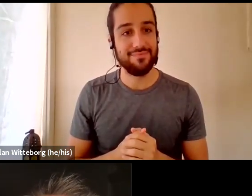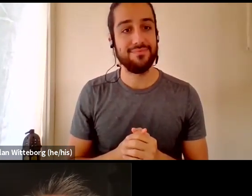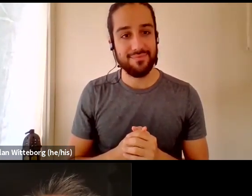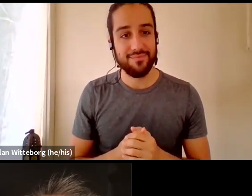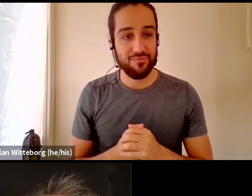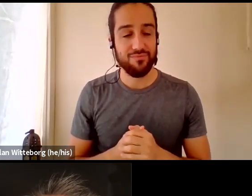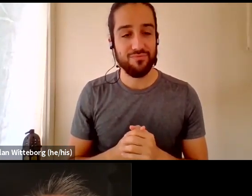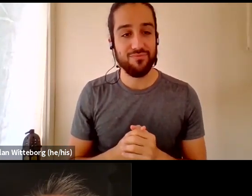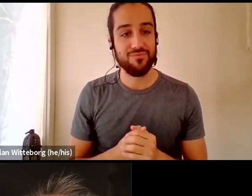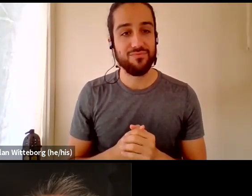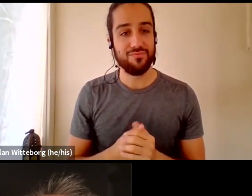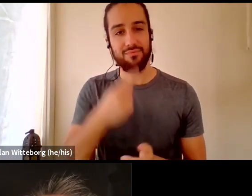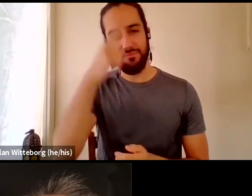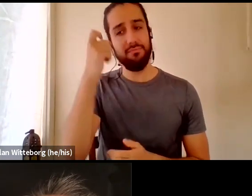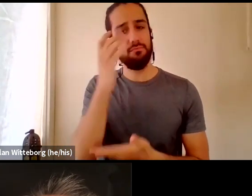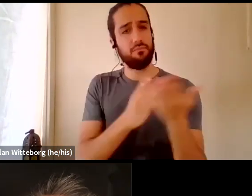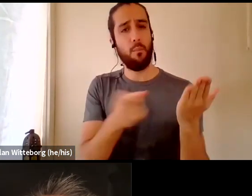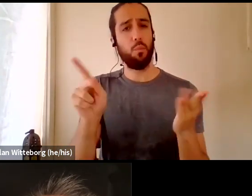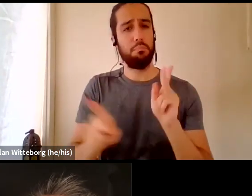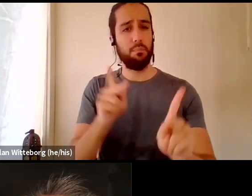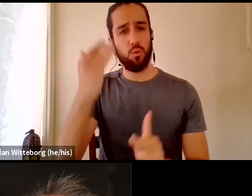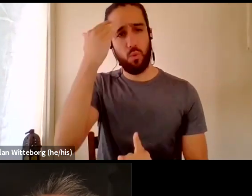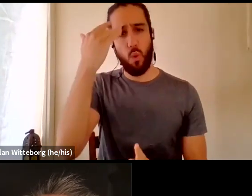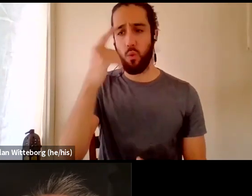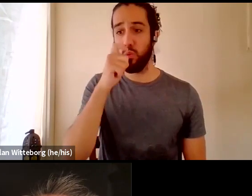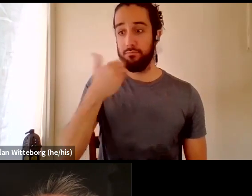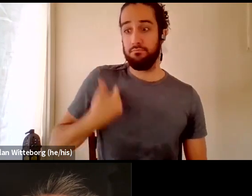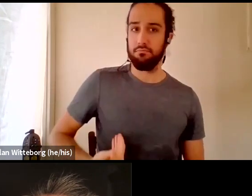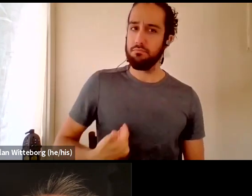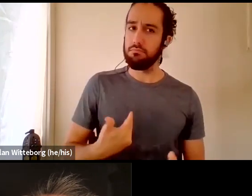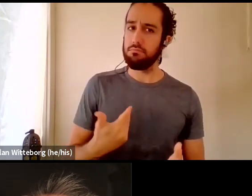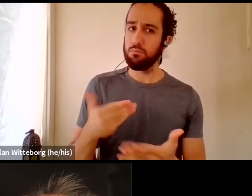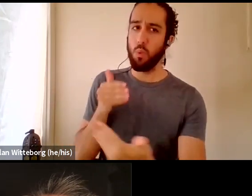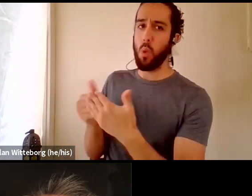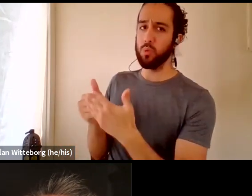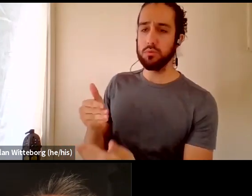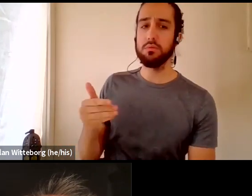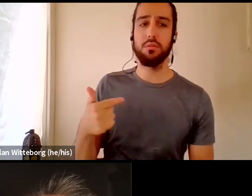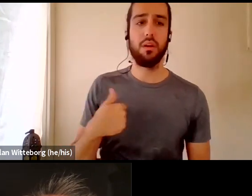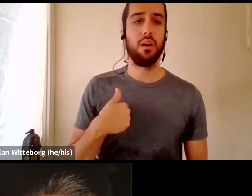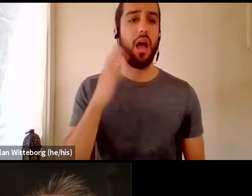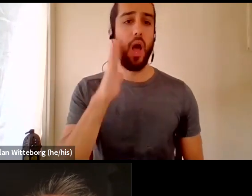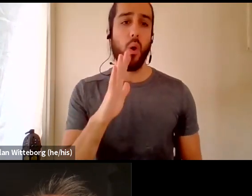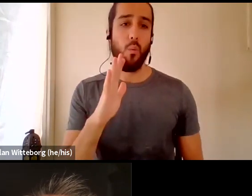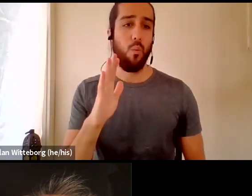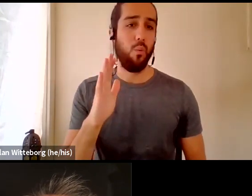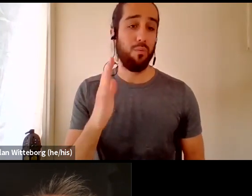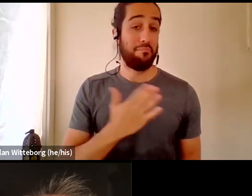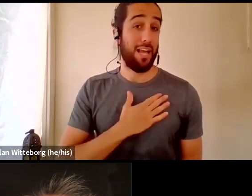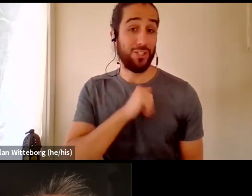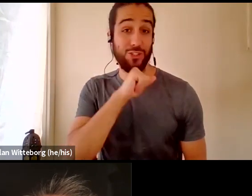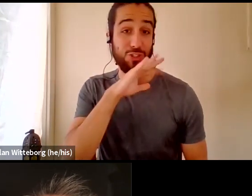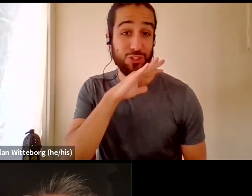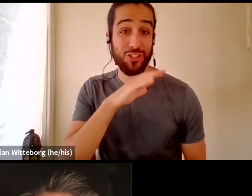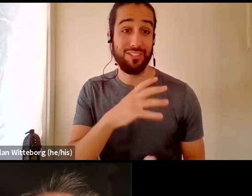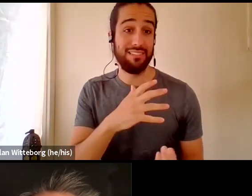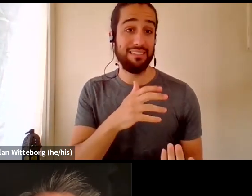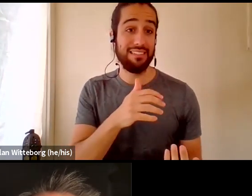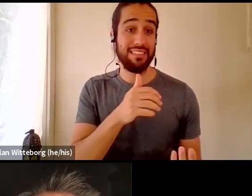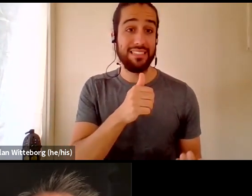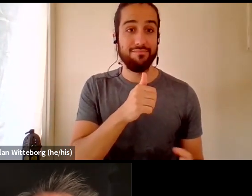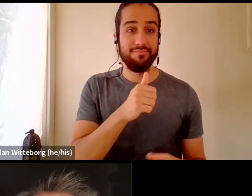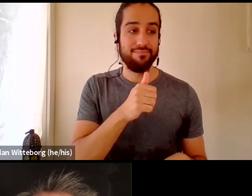people who know me really well know that, you know, I will say my dirty hidden secret is I don't have pedigree